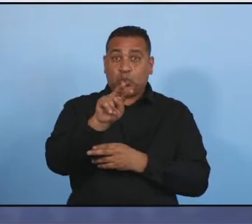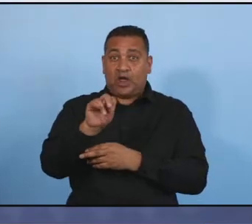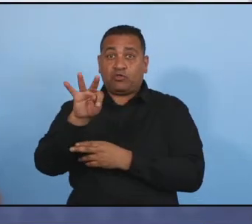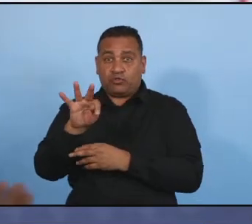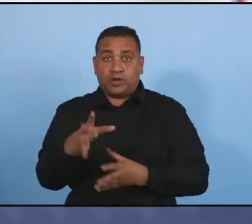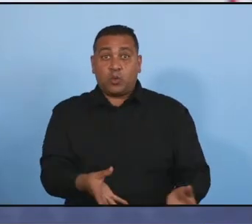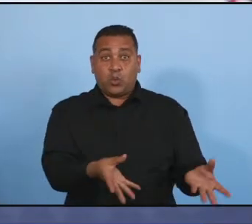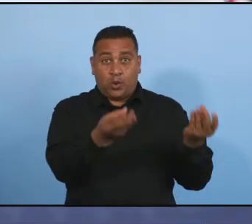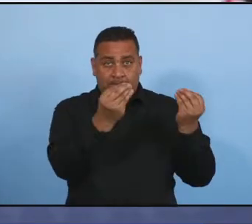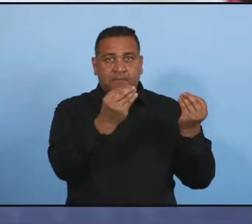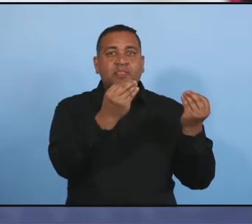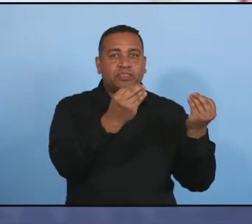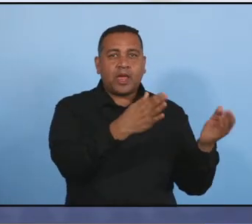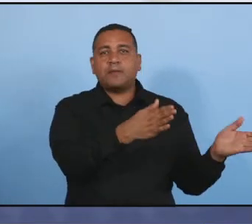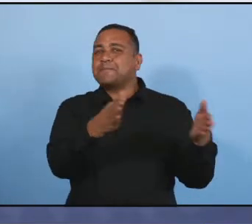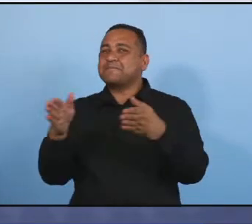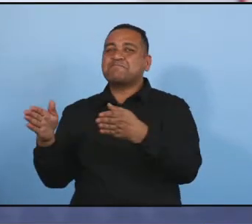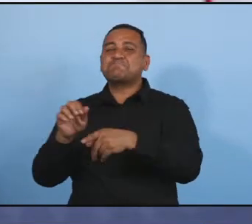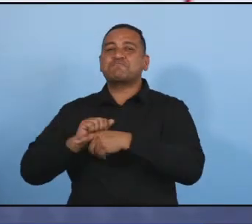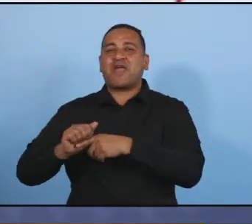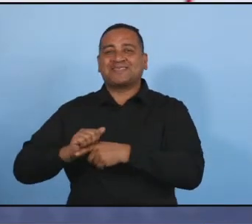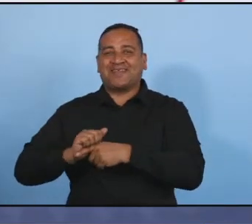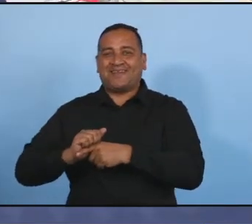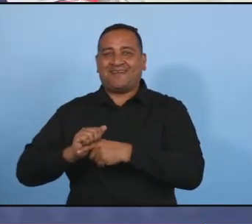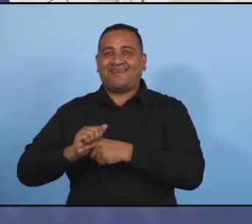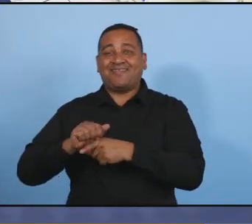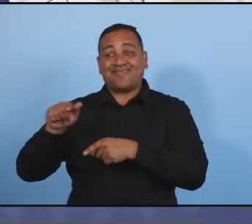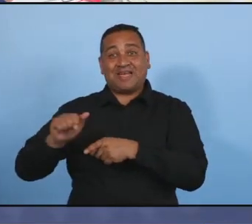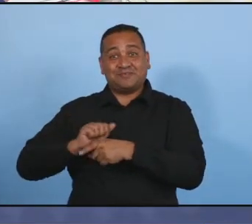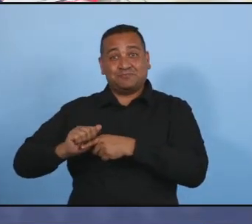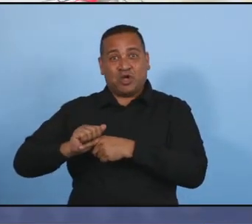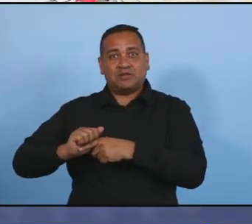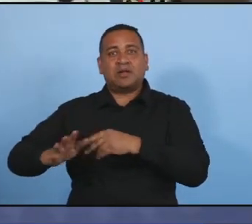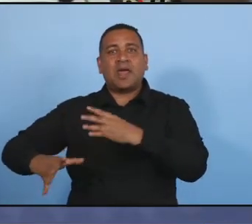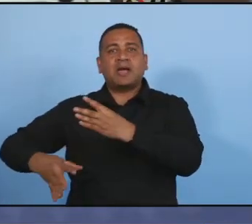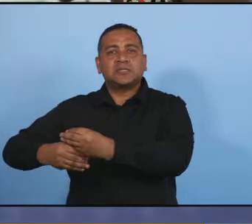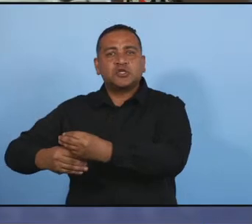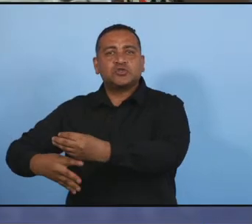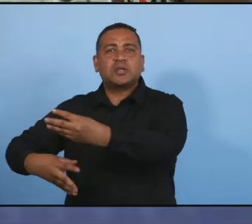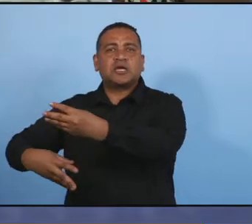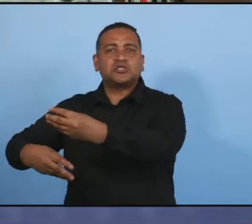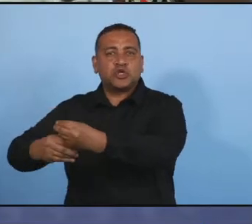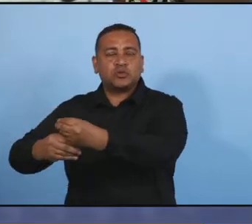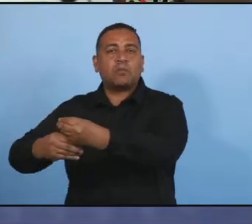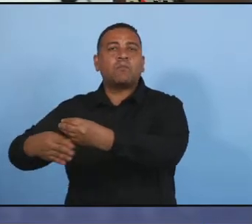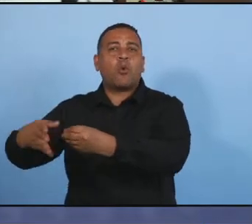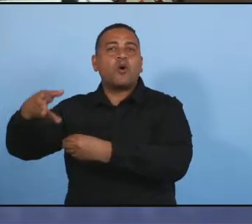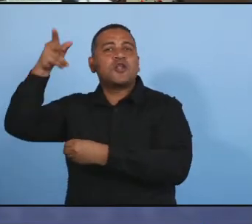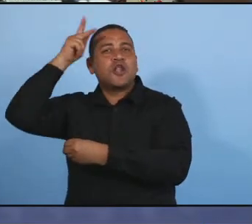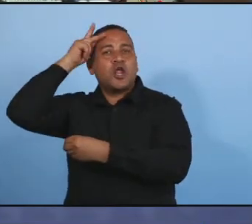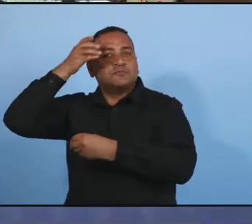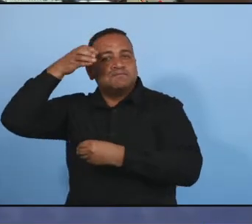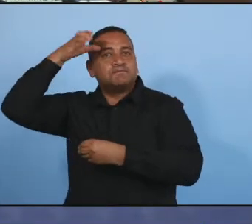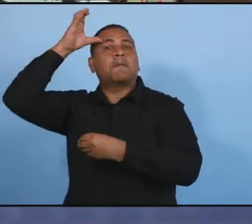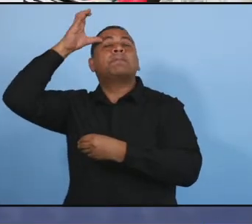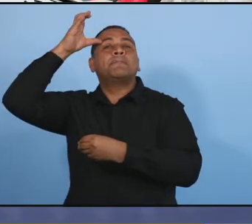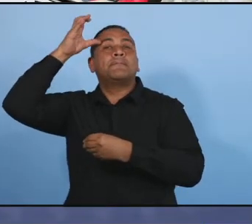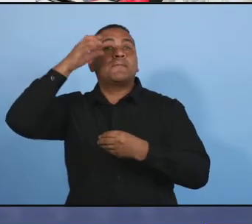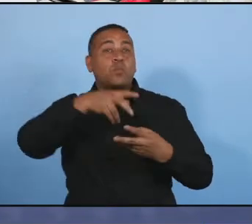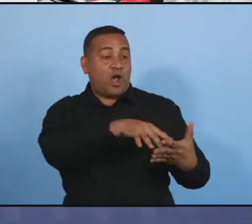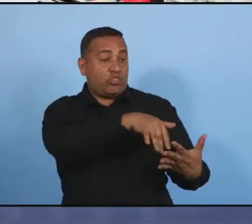the practical classes then will augment and add to the knowledge that they need to progress with their theoretical subjects even further than that.